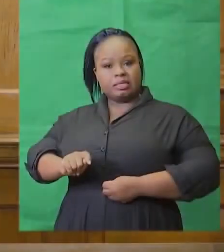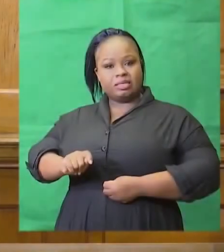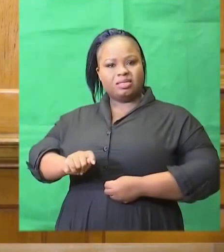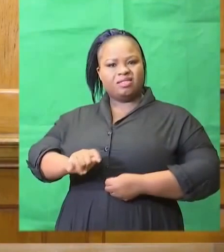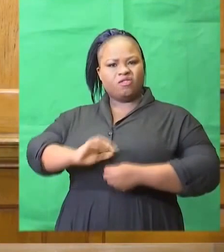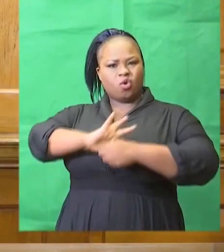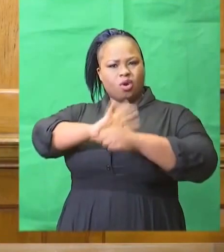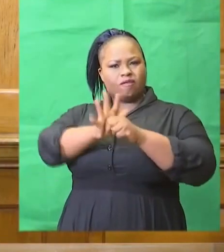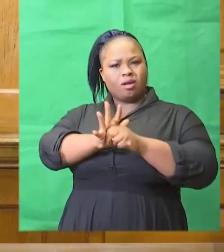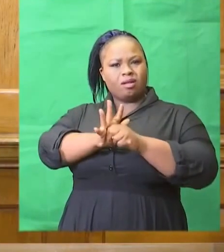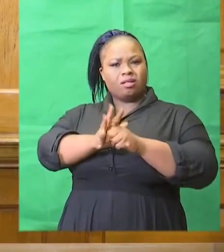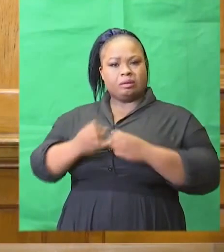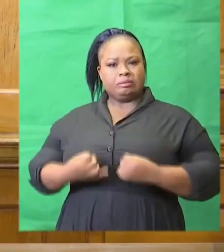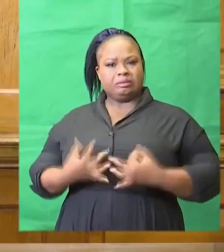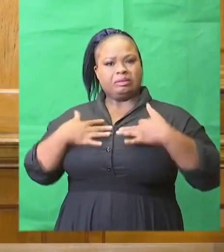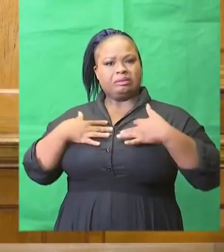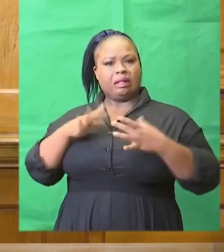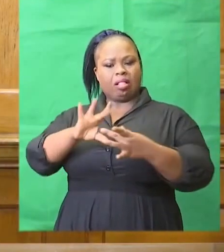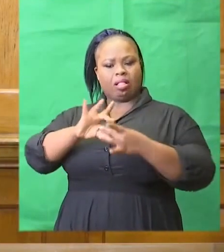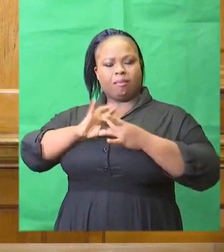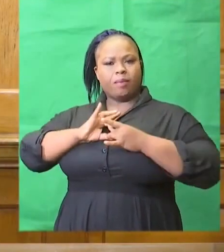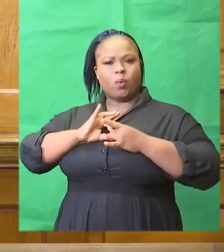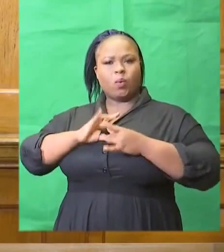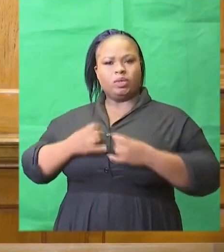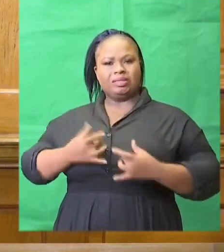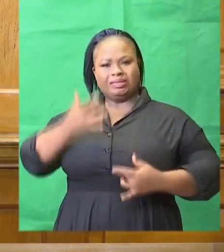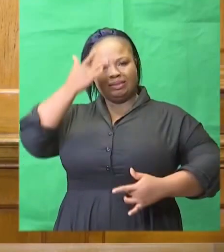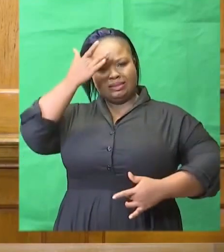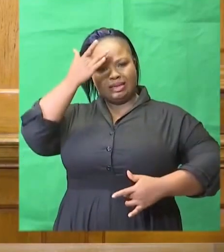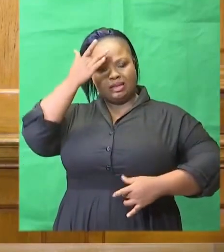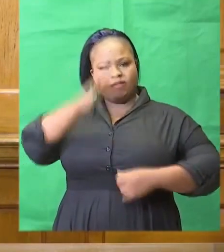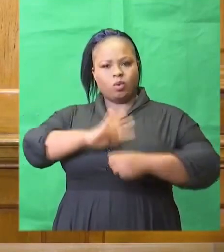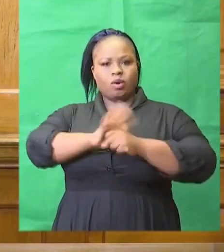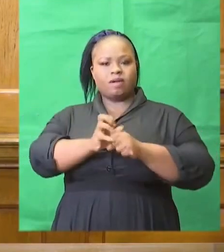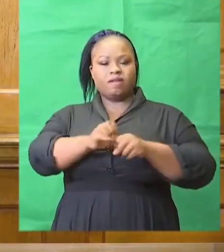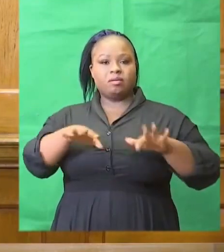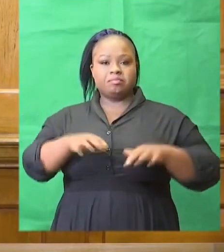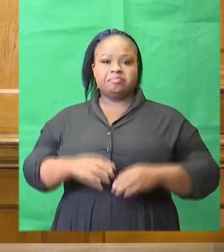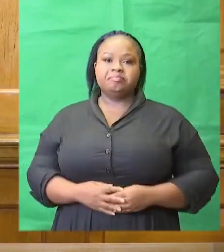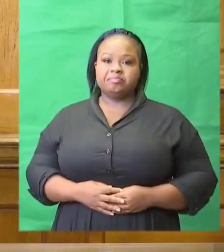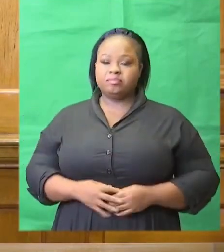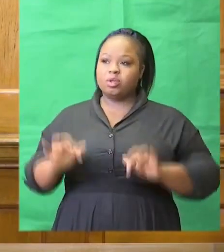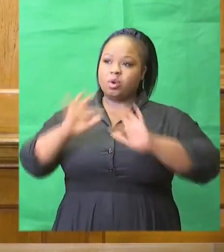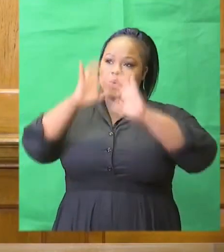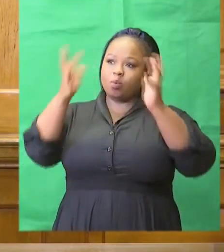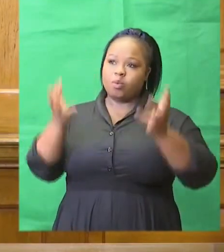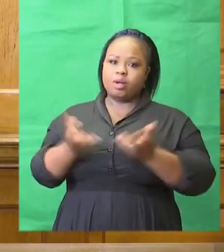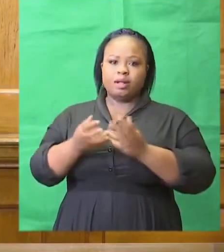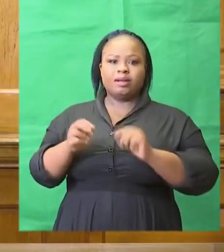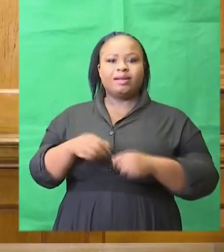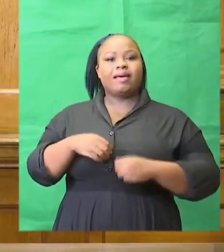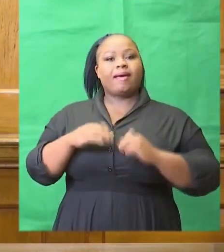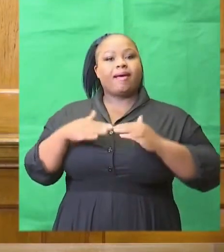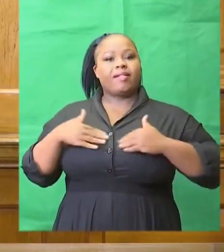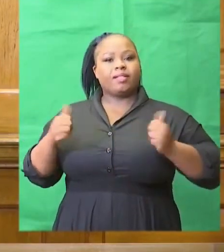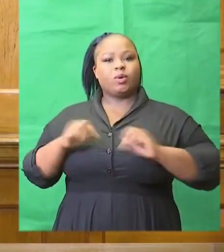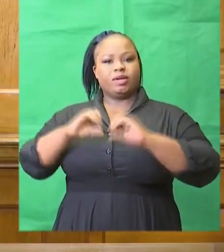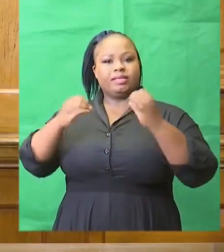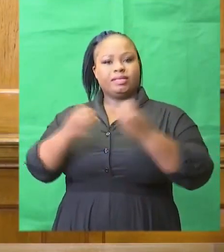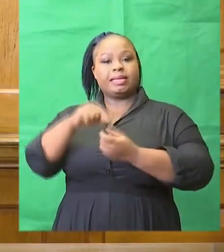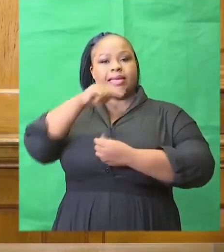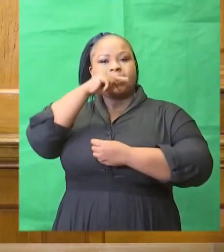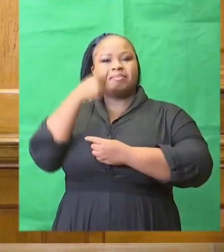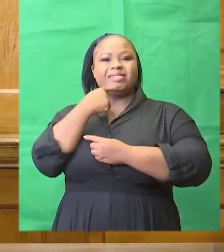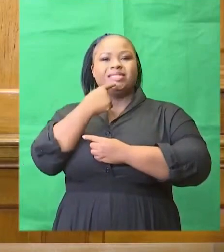causes COVID-19 disease. The World Health Organization has named it